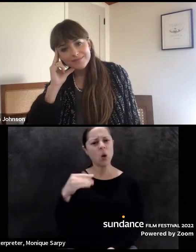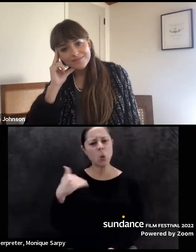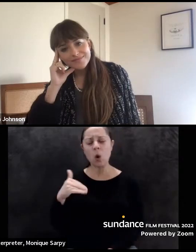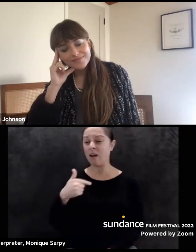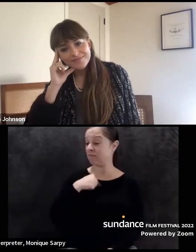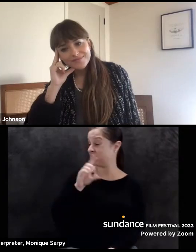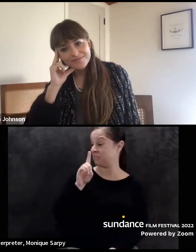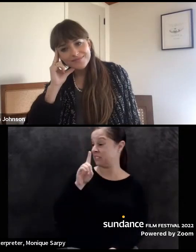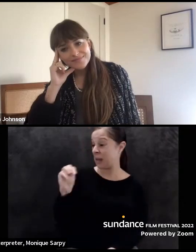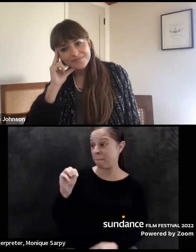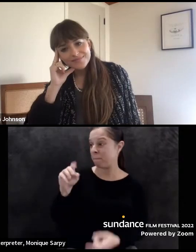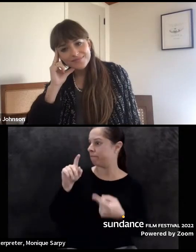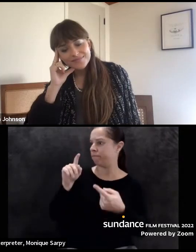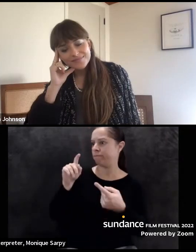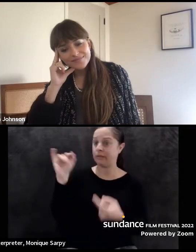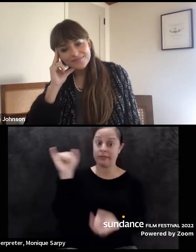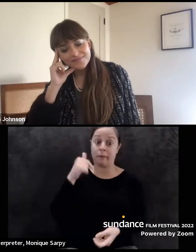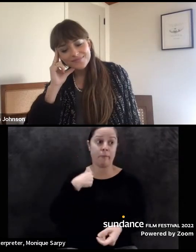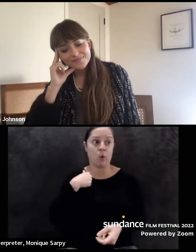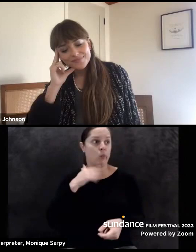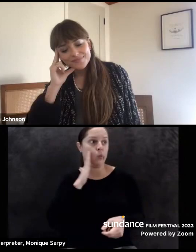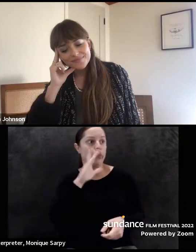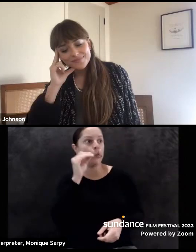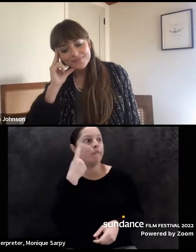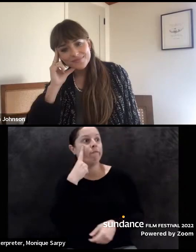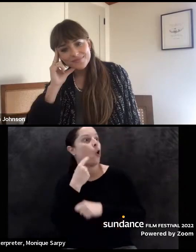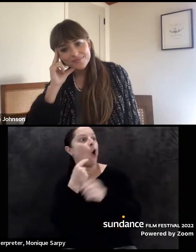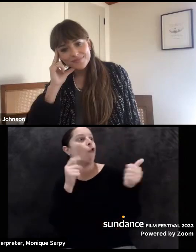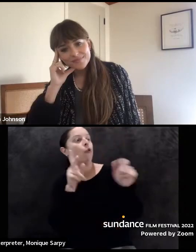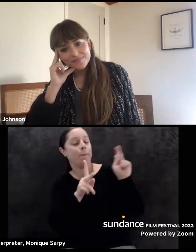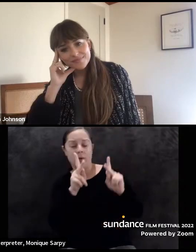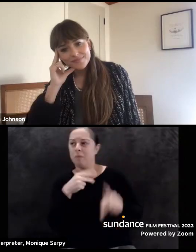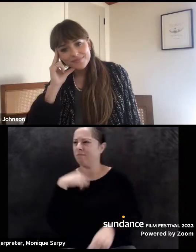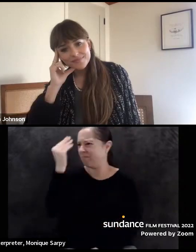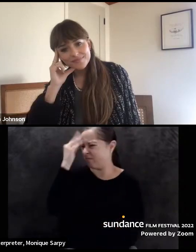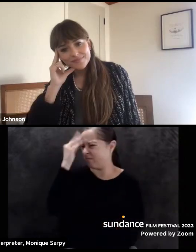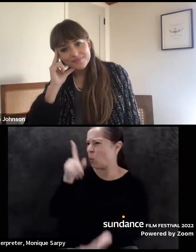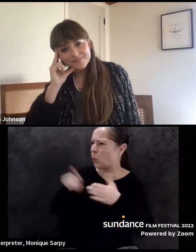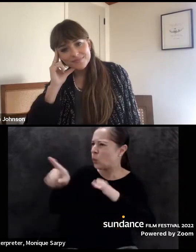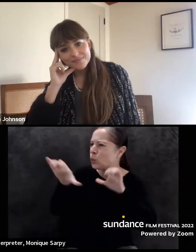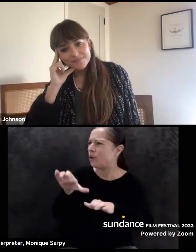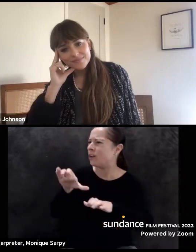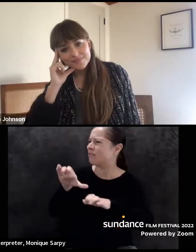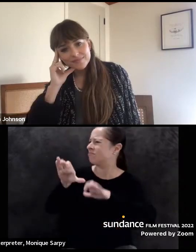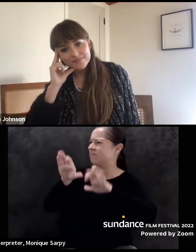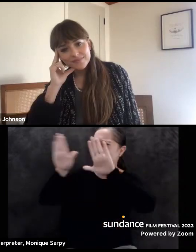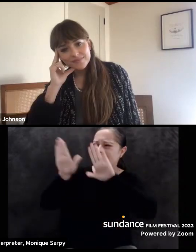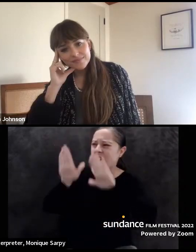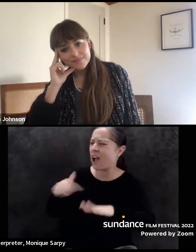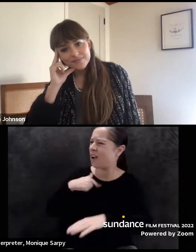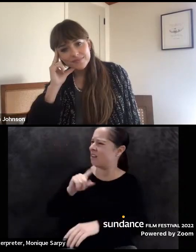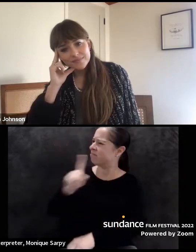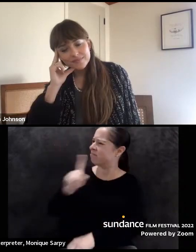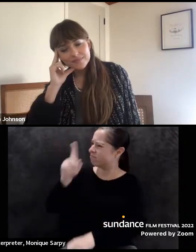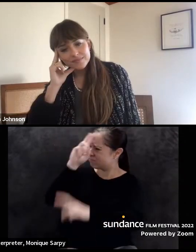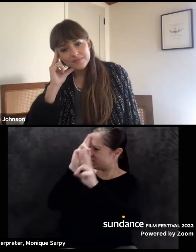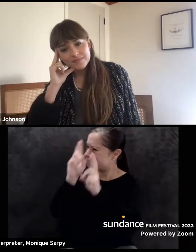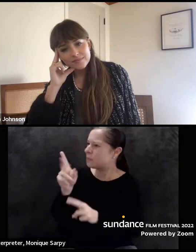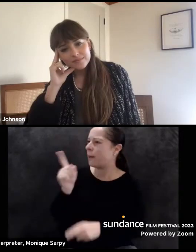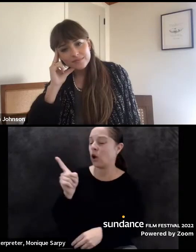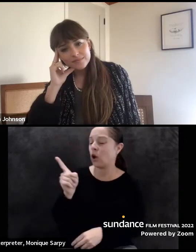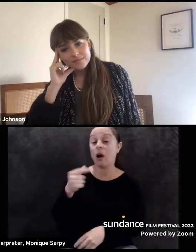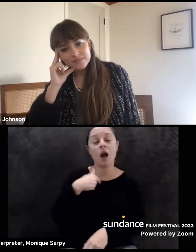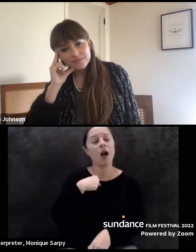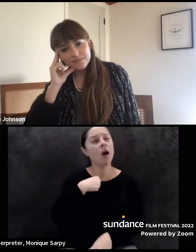would any amazing creator and saying, what you've done is incredible. I really respect you, And I worked with him once when